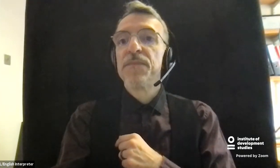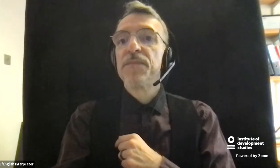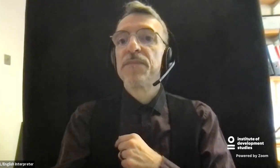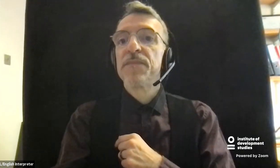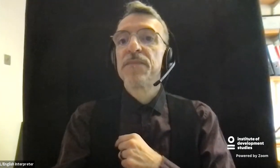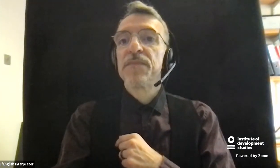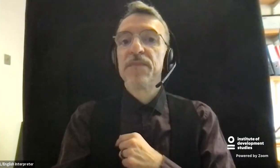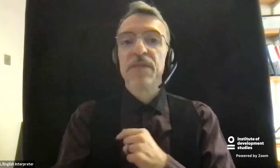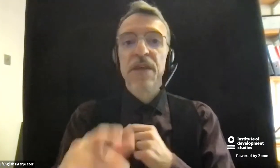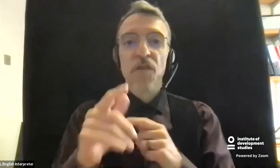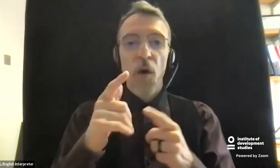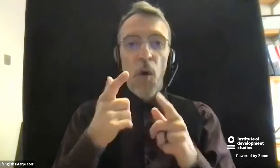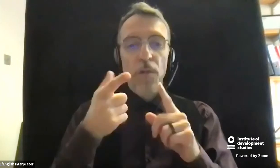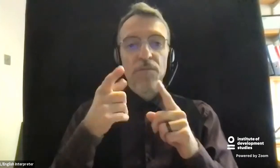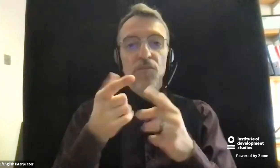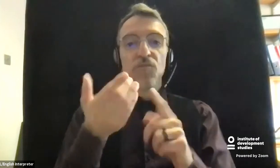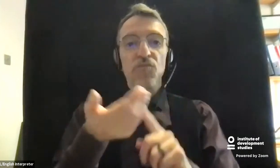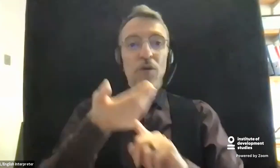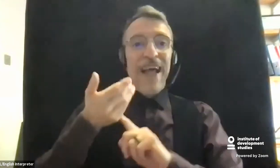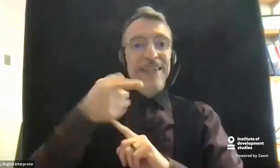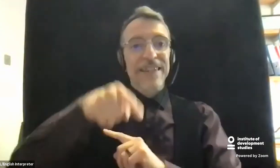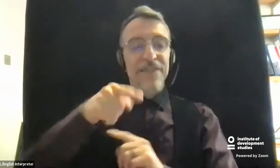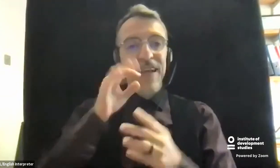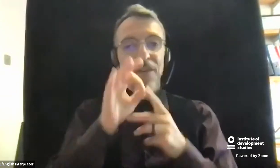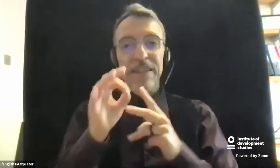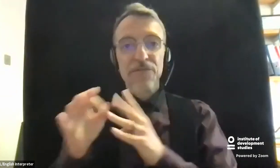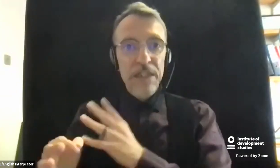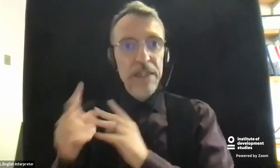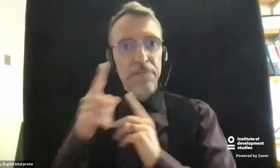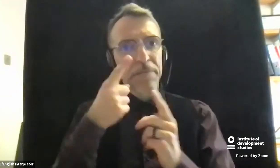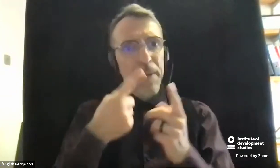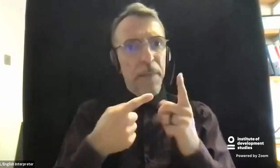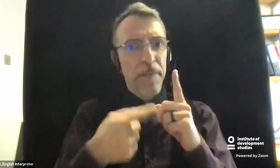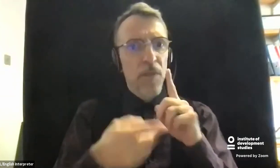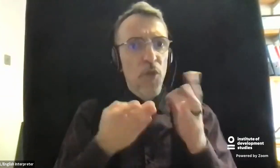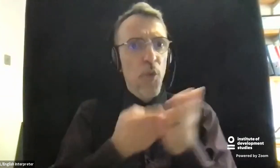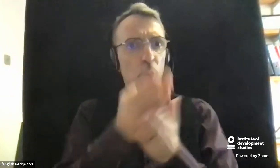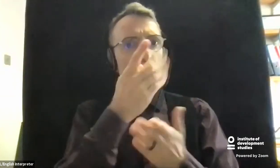protected characteristics that can impact upon discrimination, including,